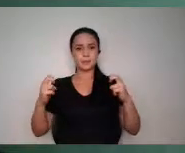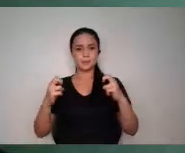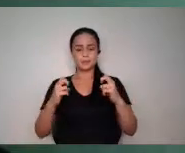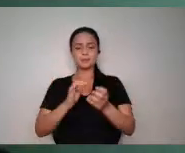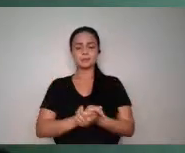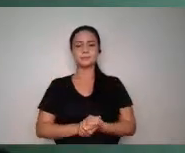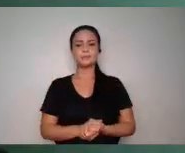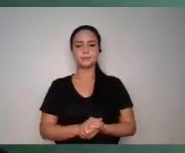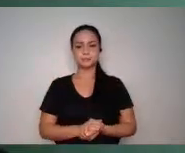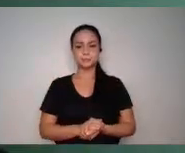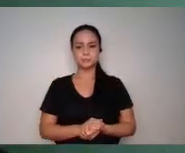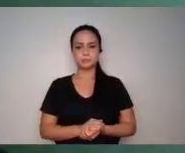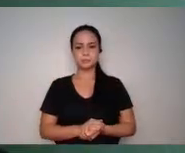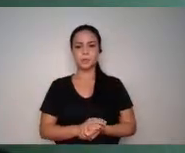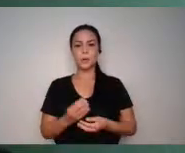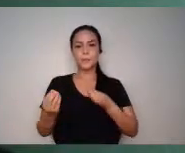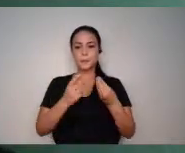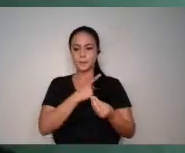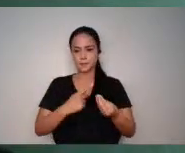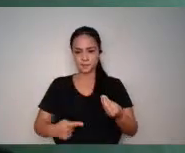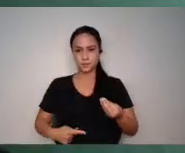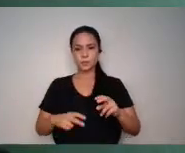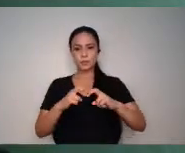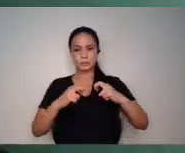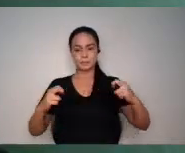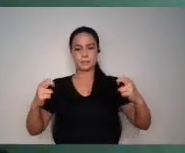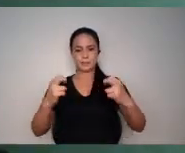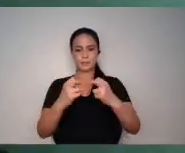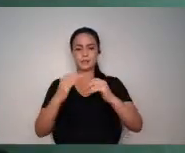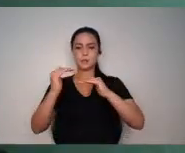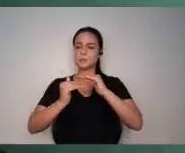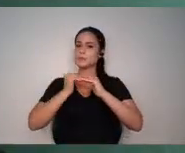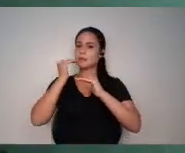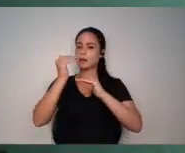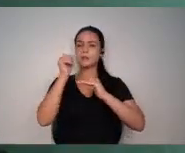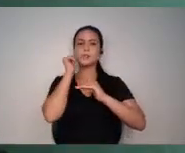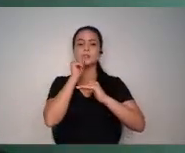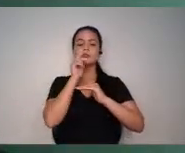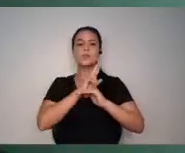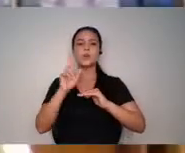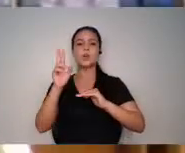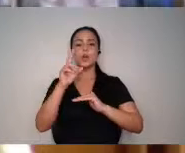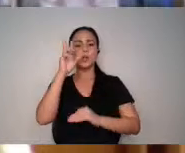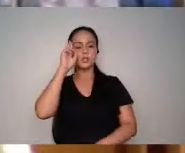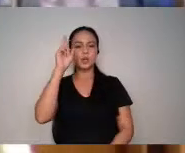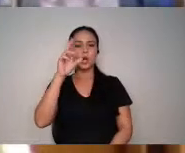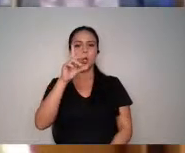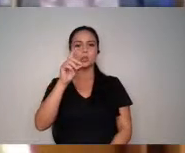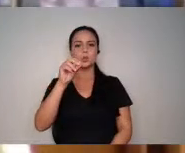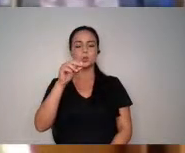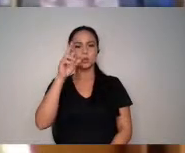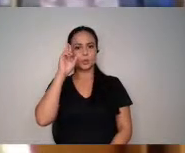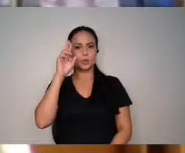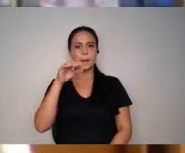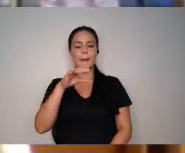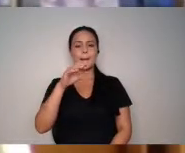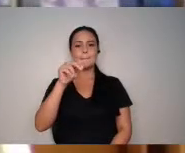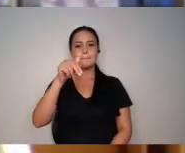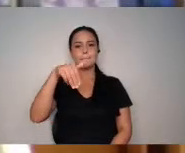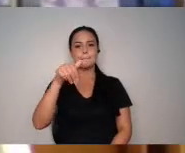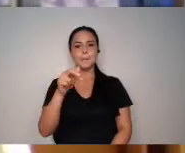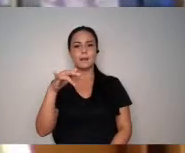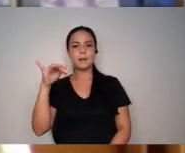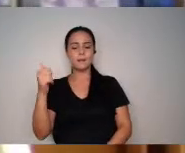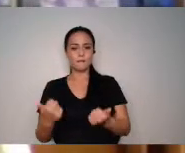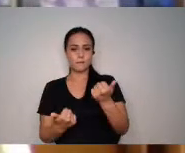Remotely, the panelist members are part of the panel. The president of the panel, Maria